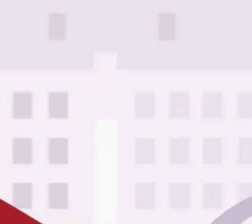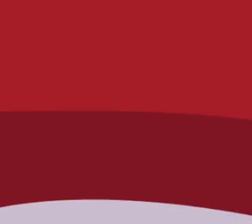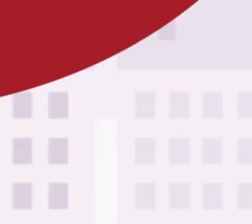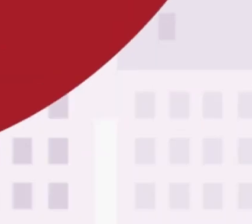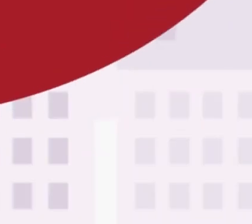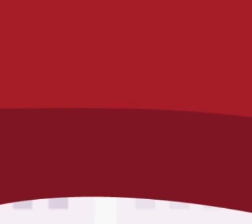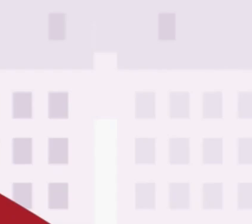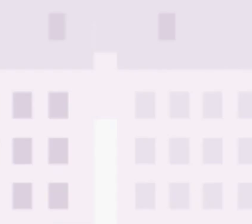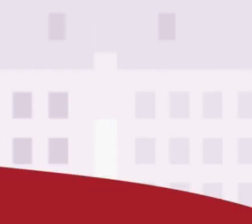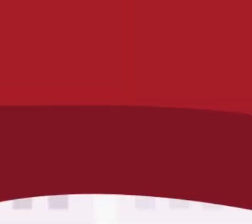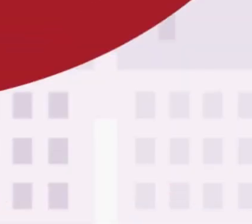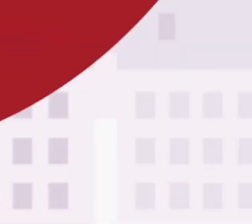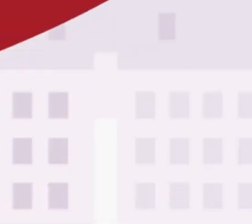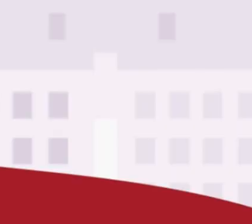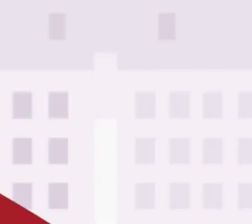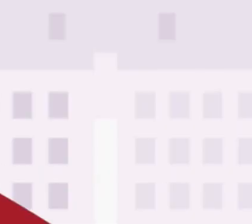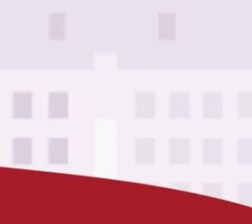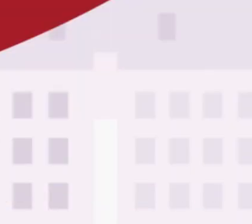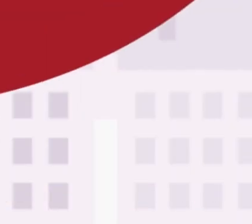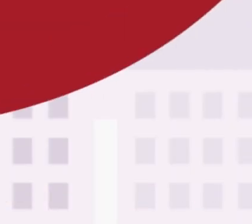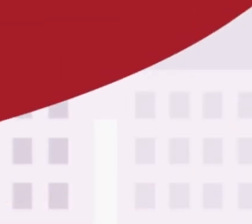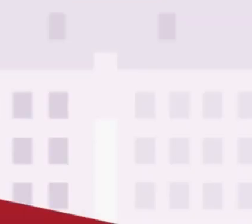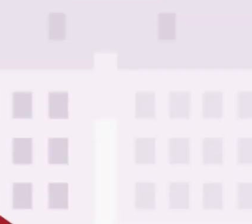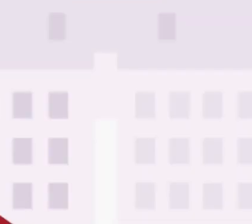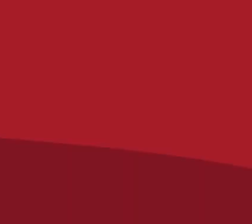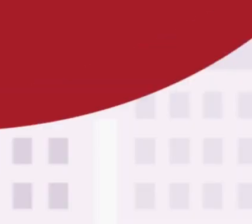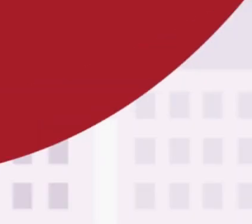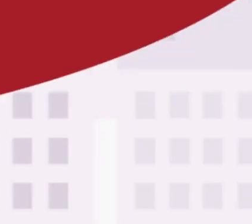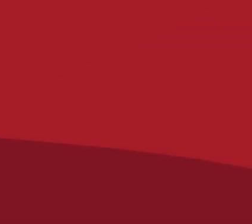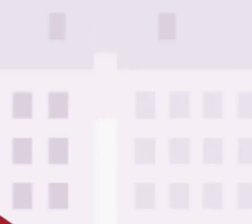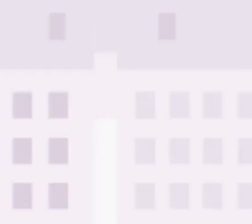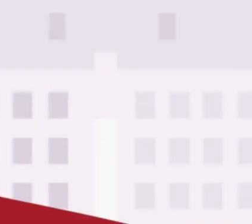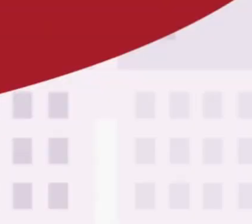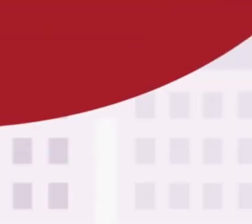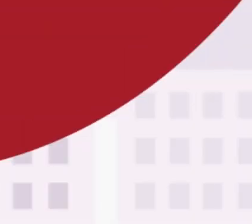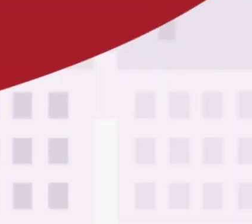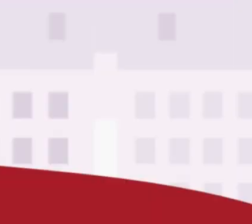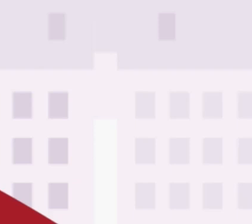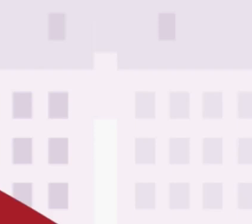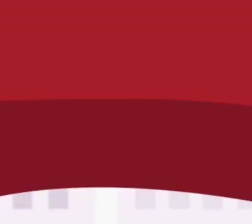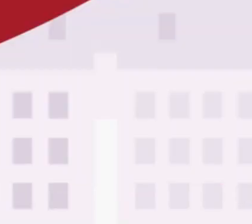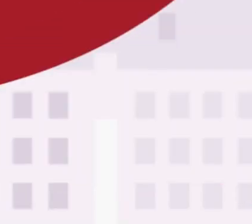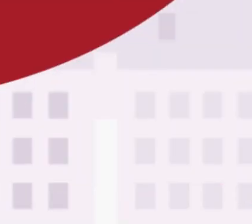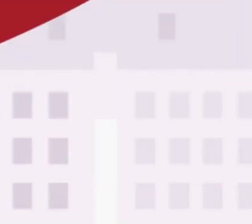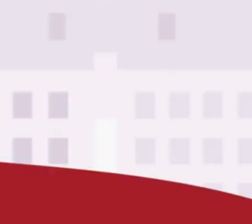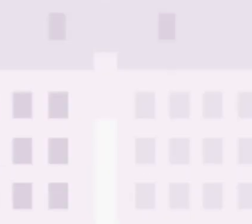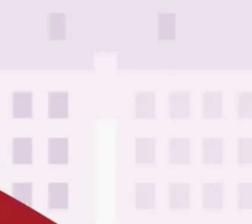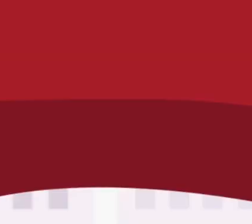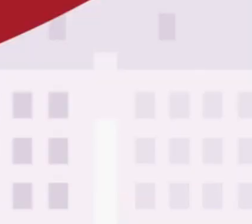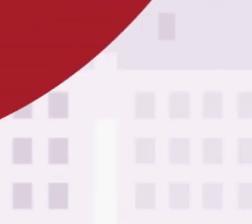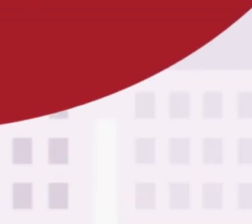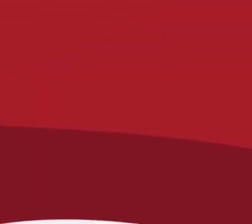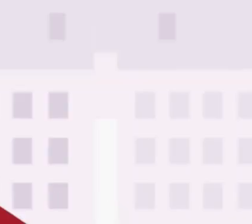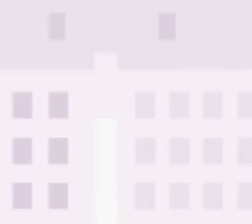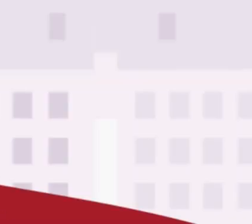of participation is your right to participation. It means you have a right to participate in decisions which affect